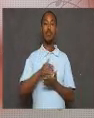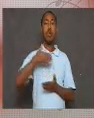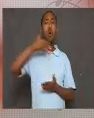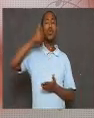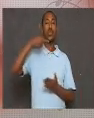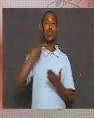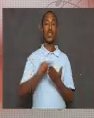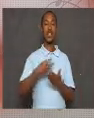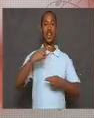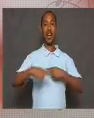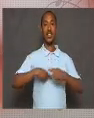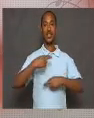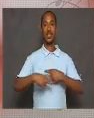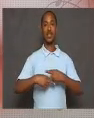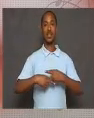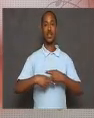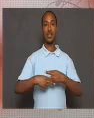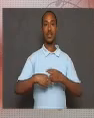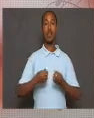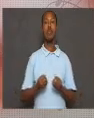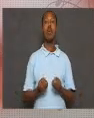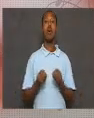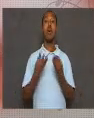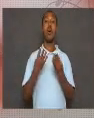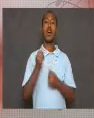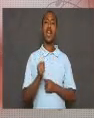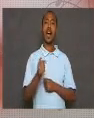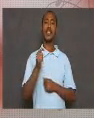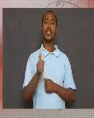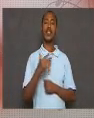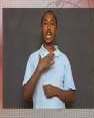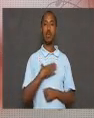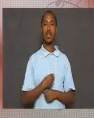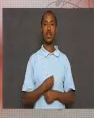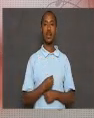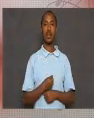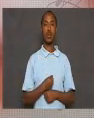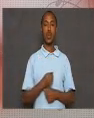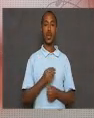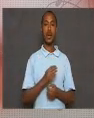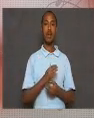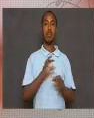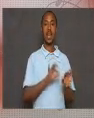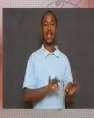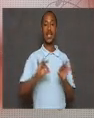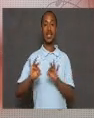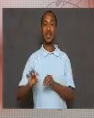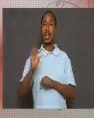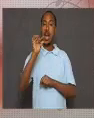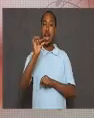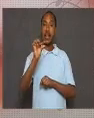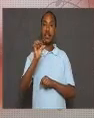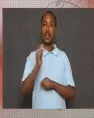that in most of these reactions, a more reactive element will replace